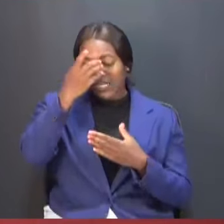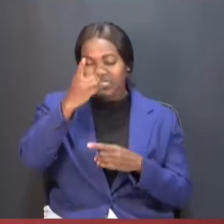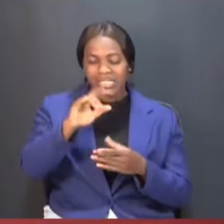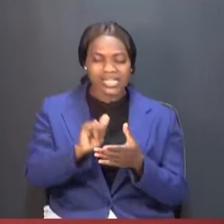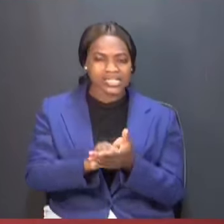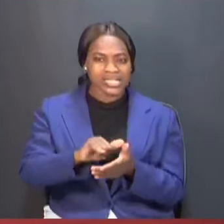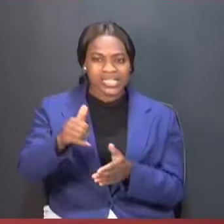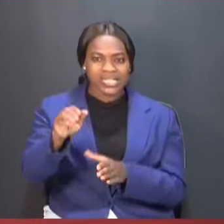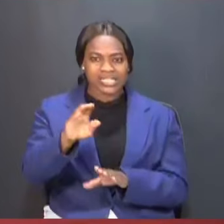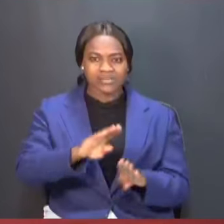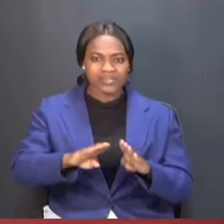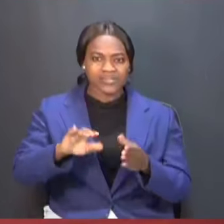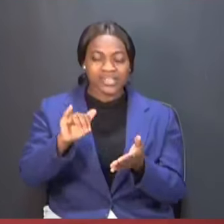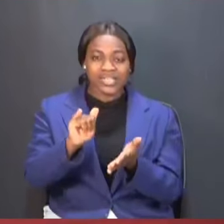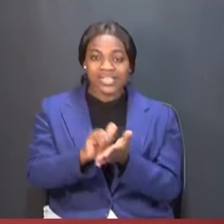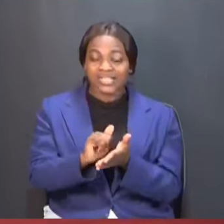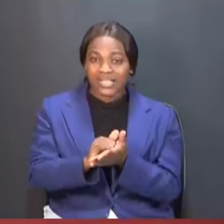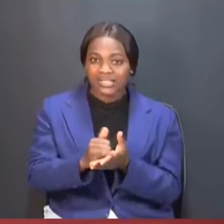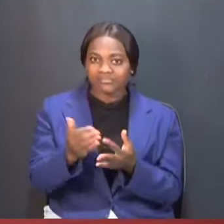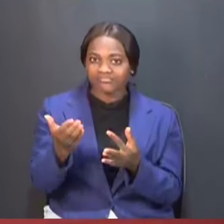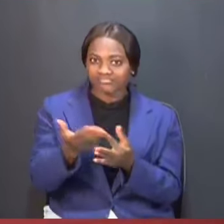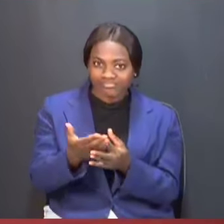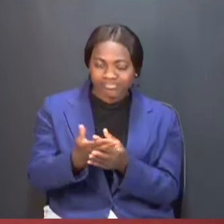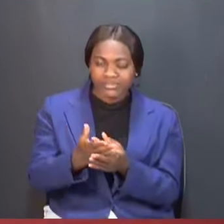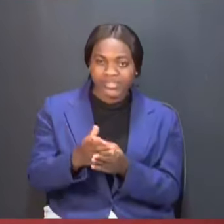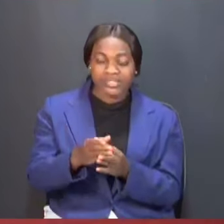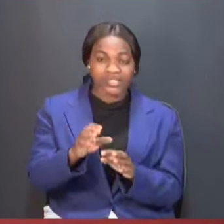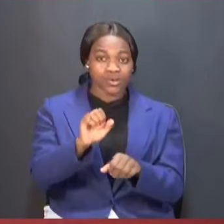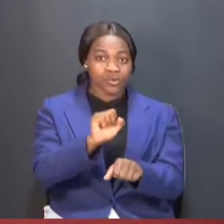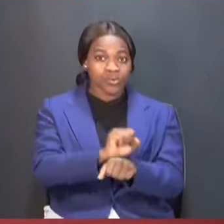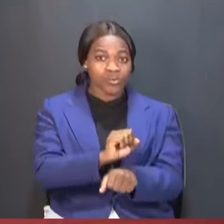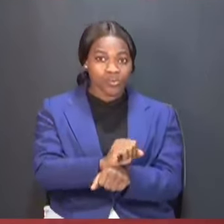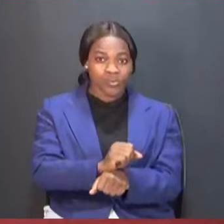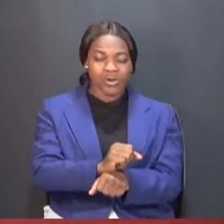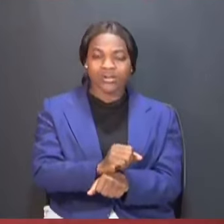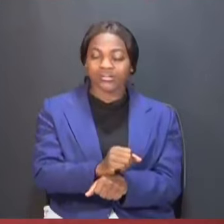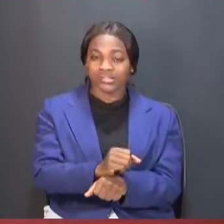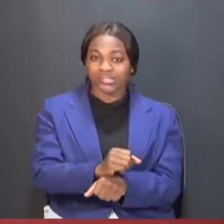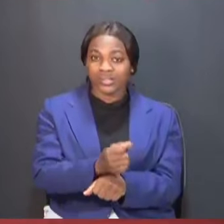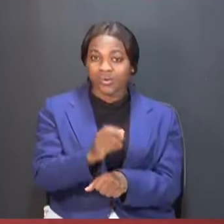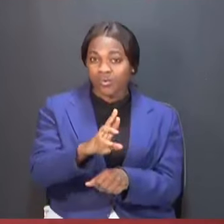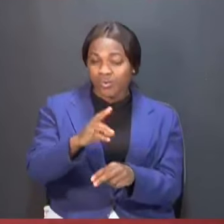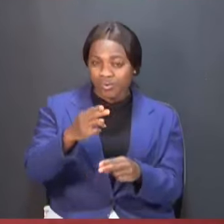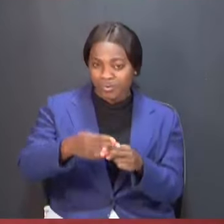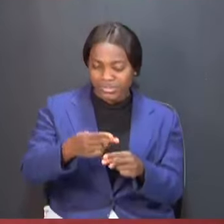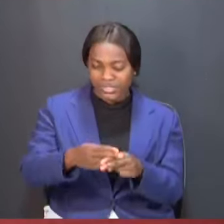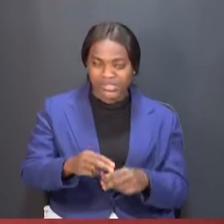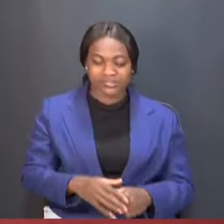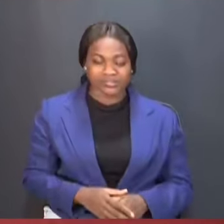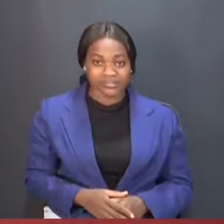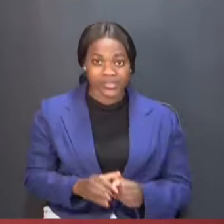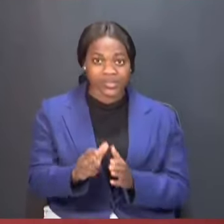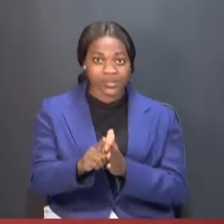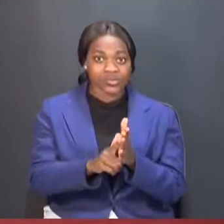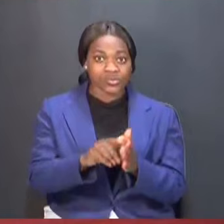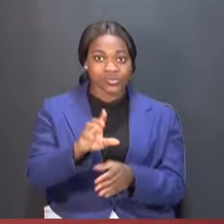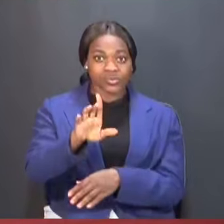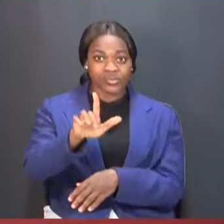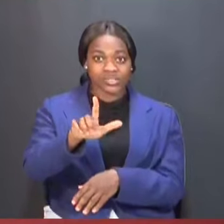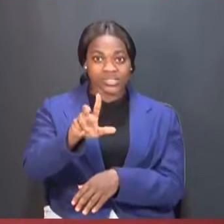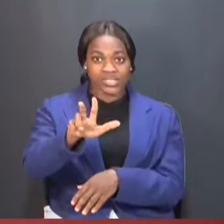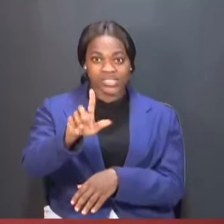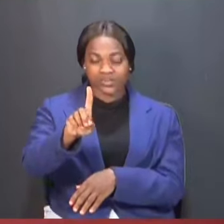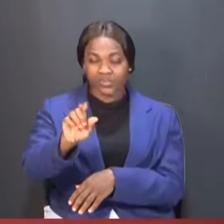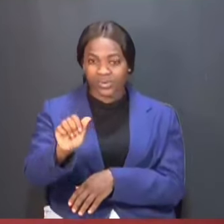or affronts its dignity. Order 31A similarly contemplates